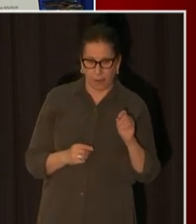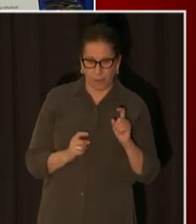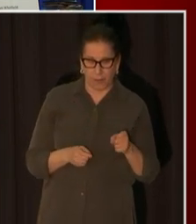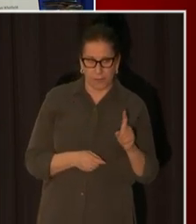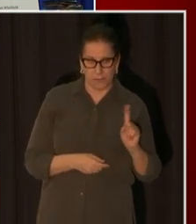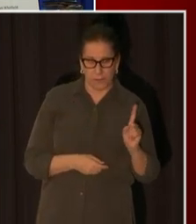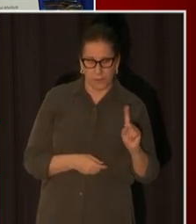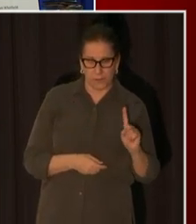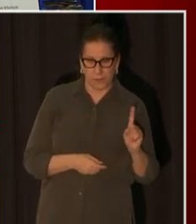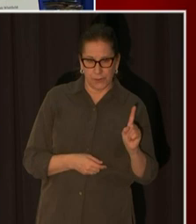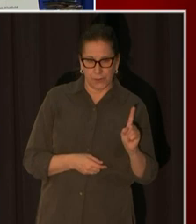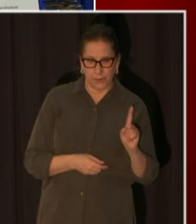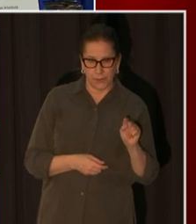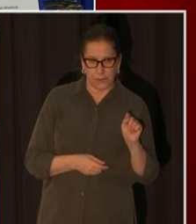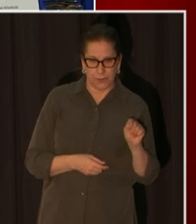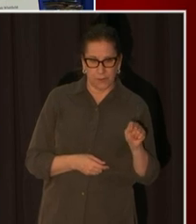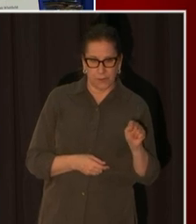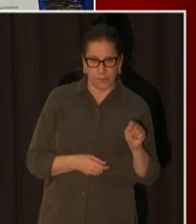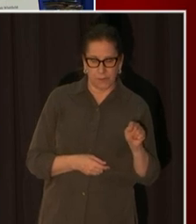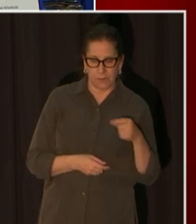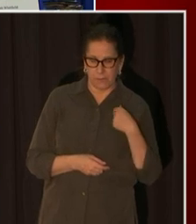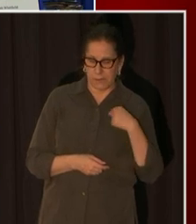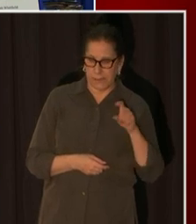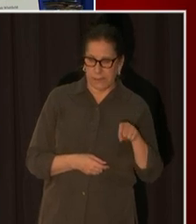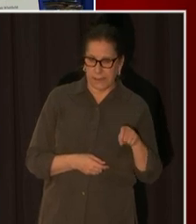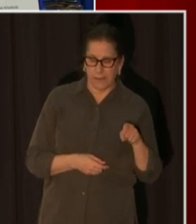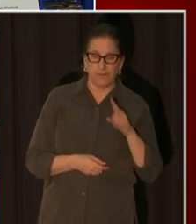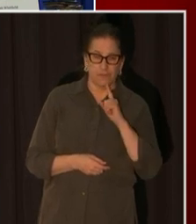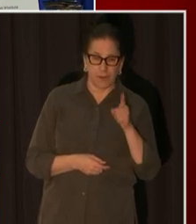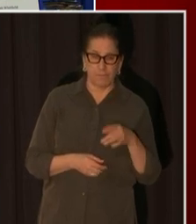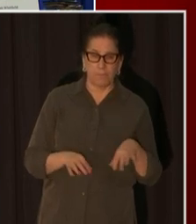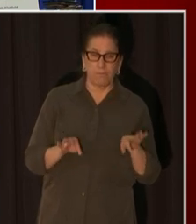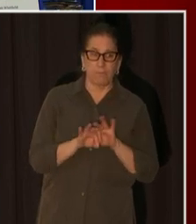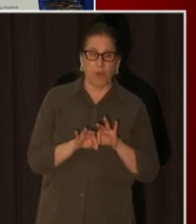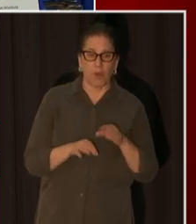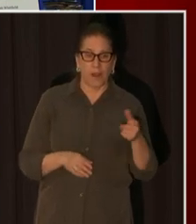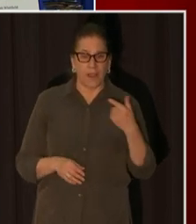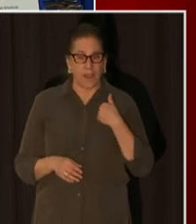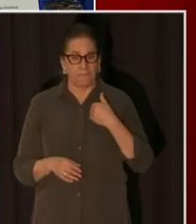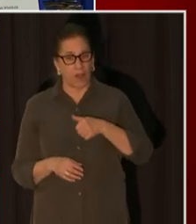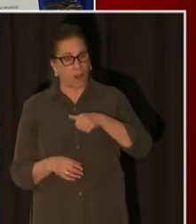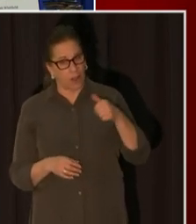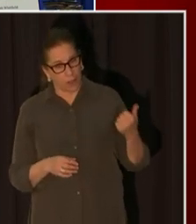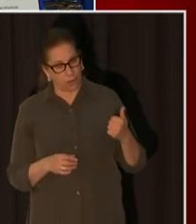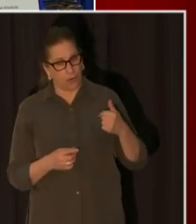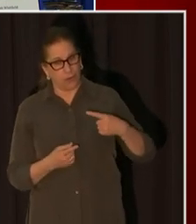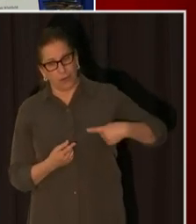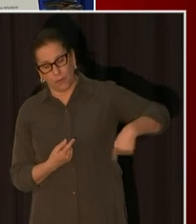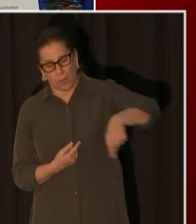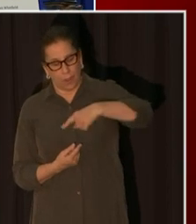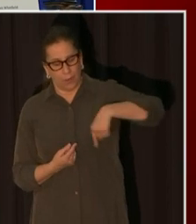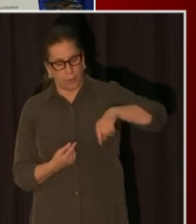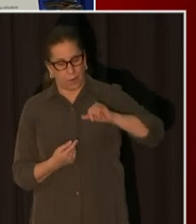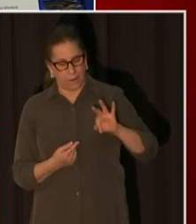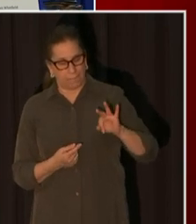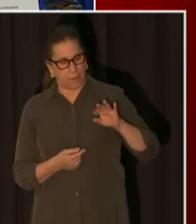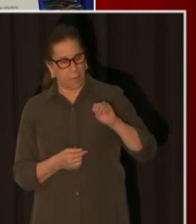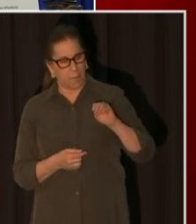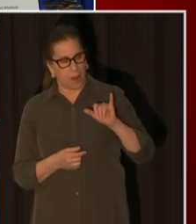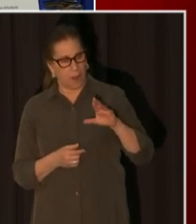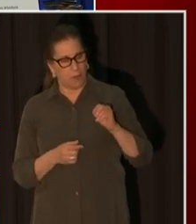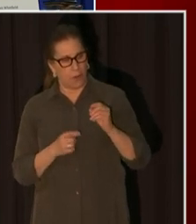thank you for the question, and definitely understand how much people are waiting to hear back. And so we want to get that information, and so we'll have more to